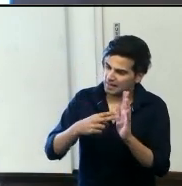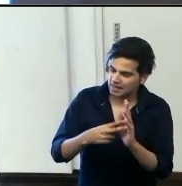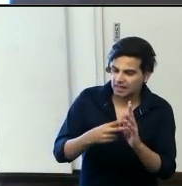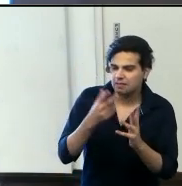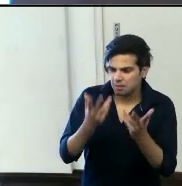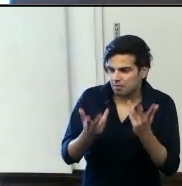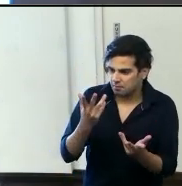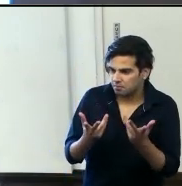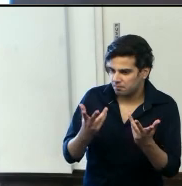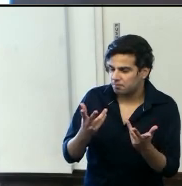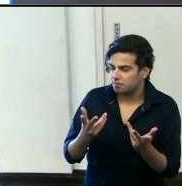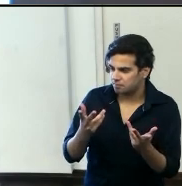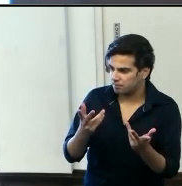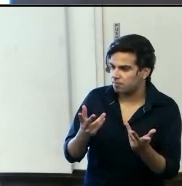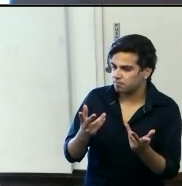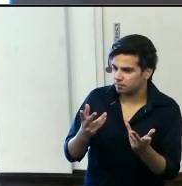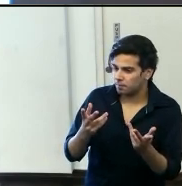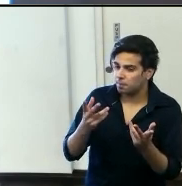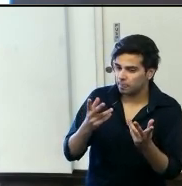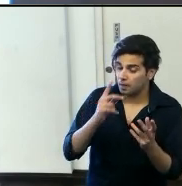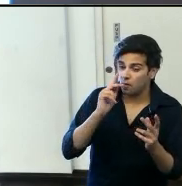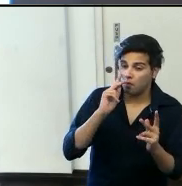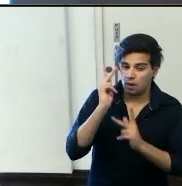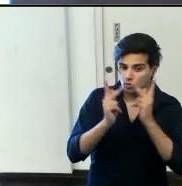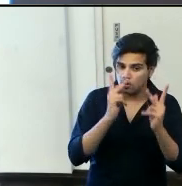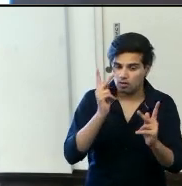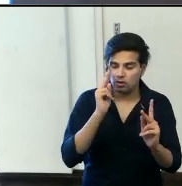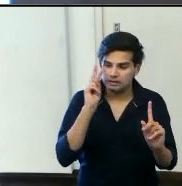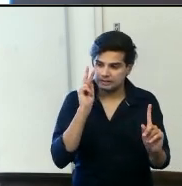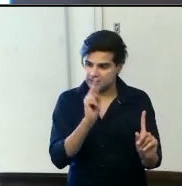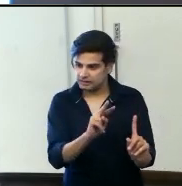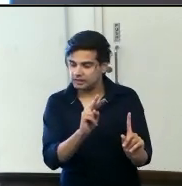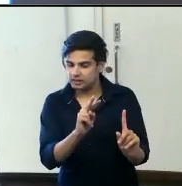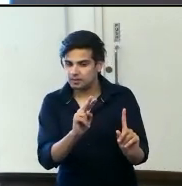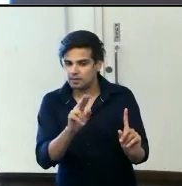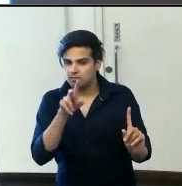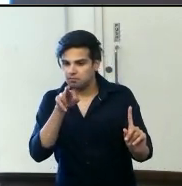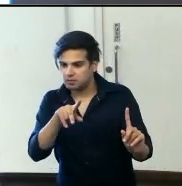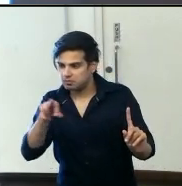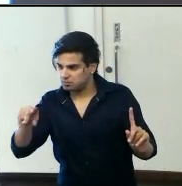can be completely different, you know. Meanings